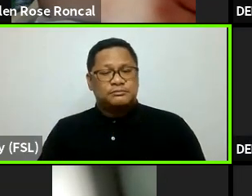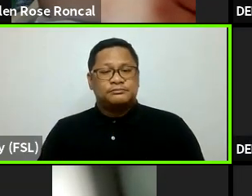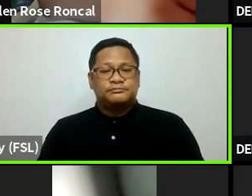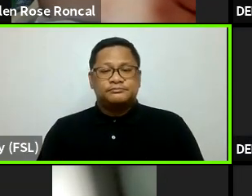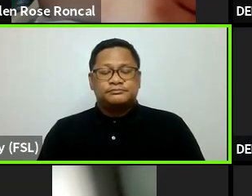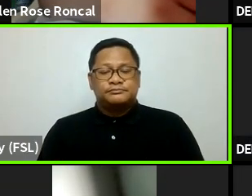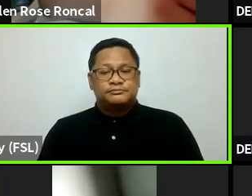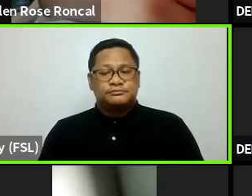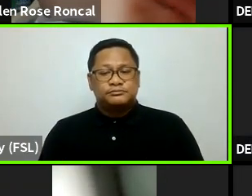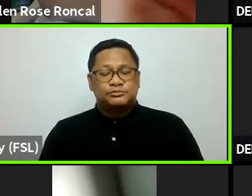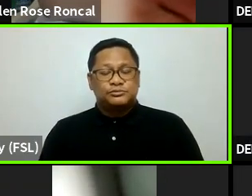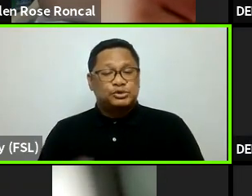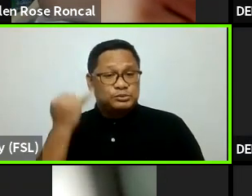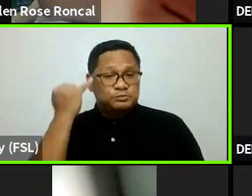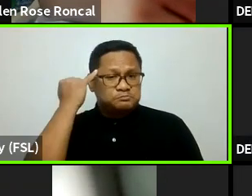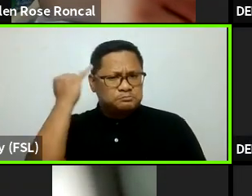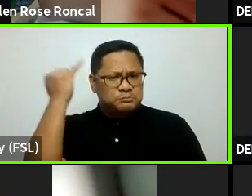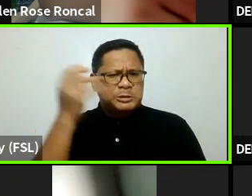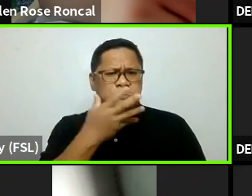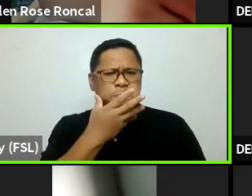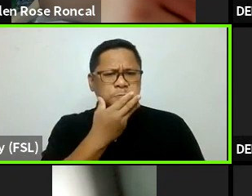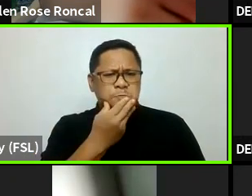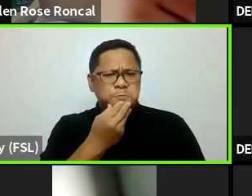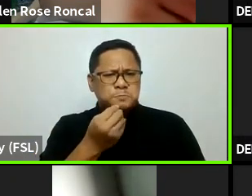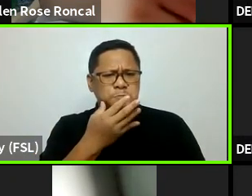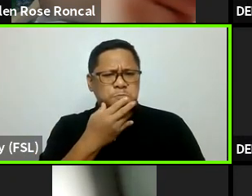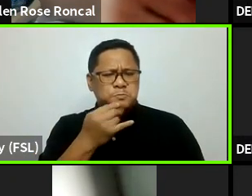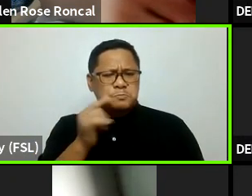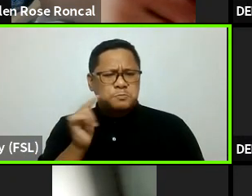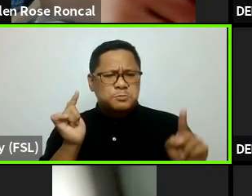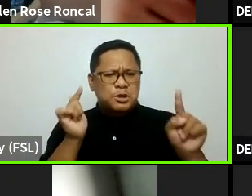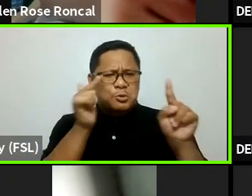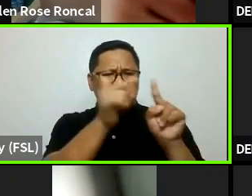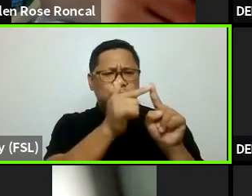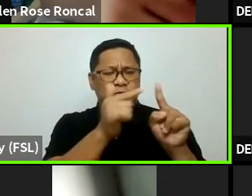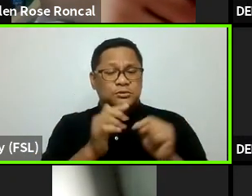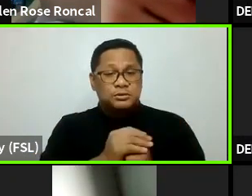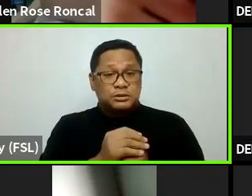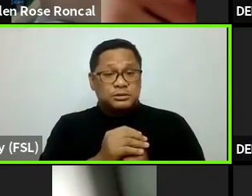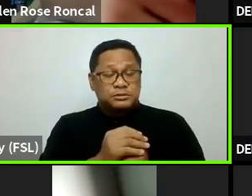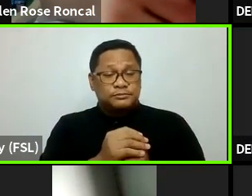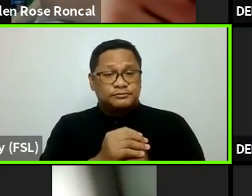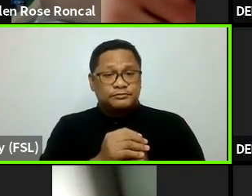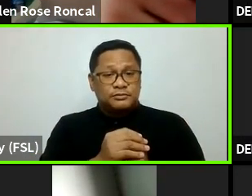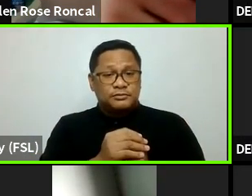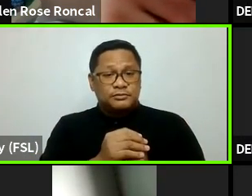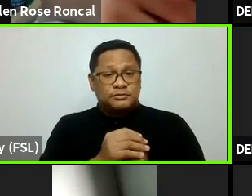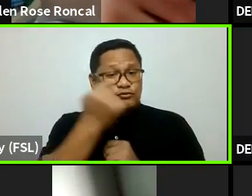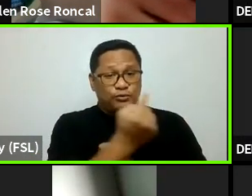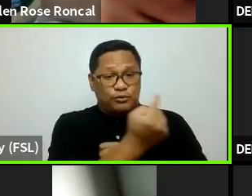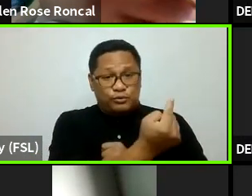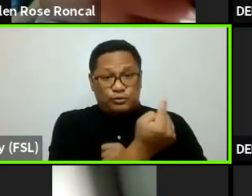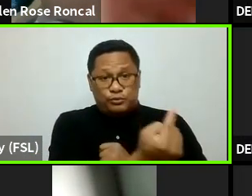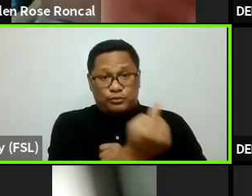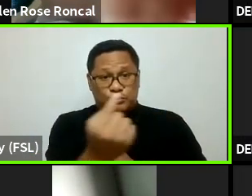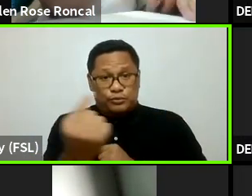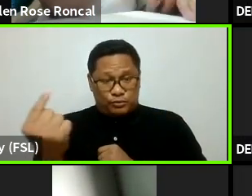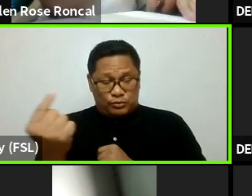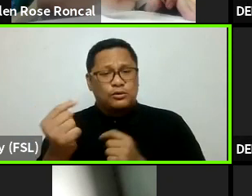So you can imagine that my goal is for everybody to be